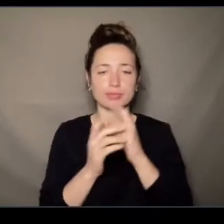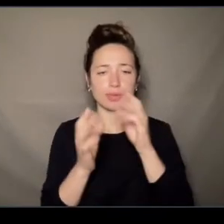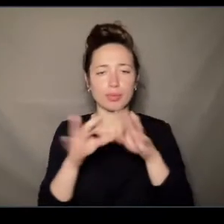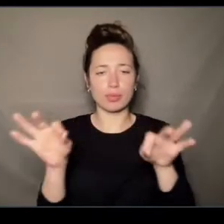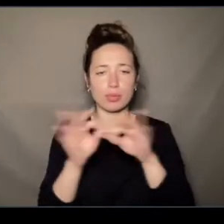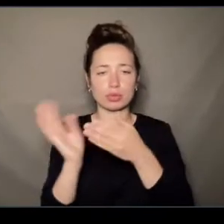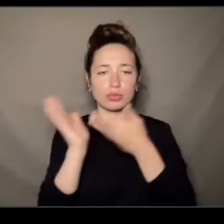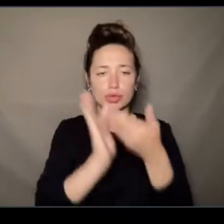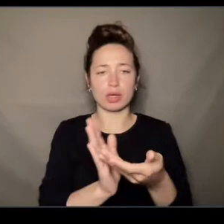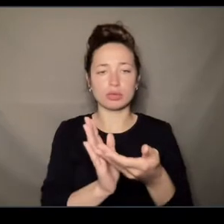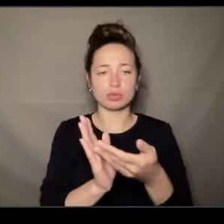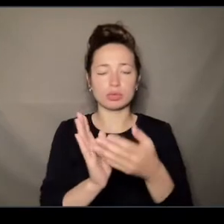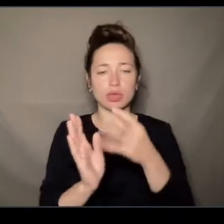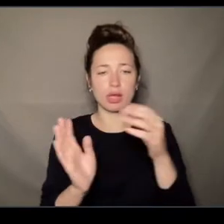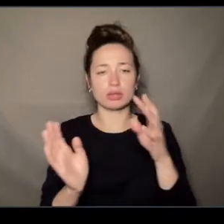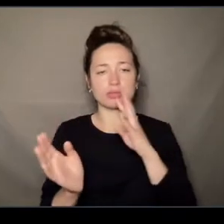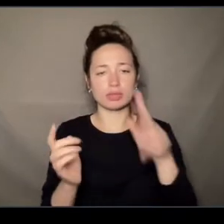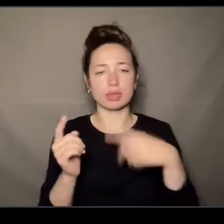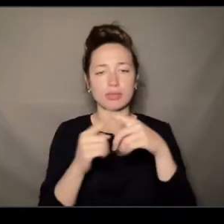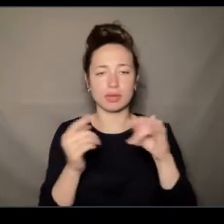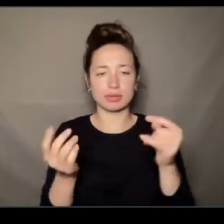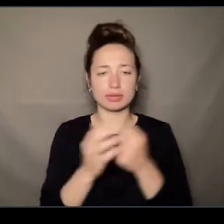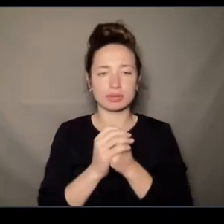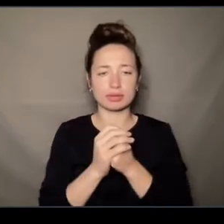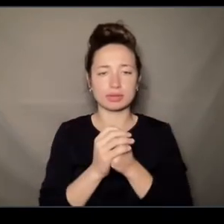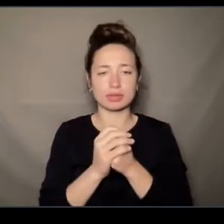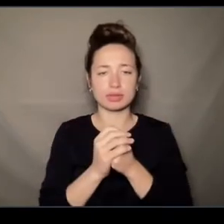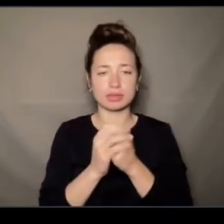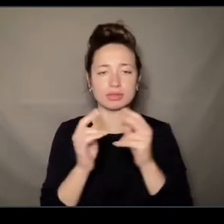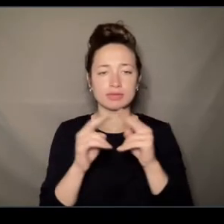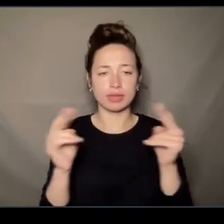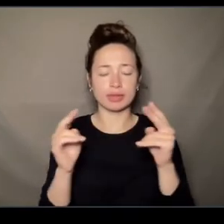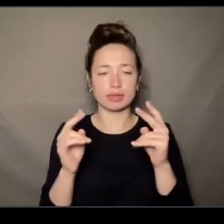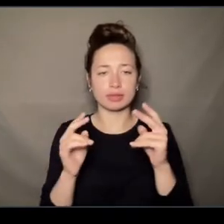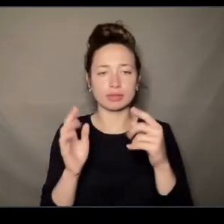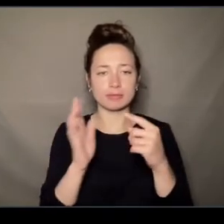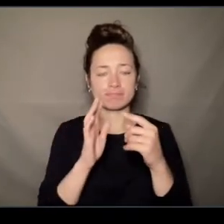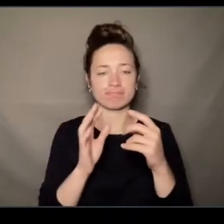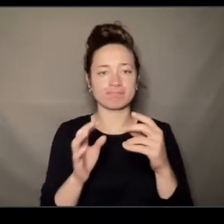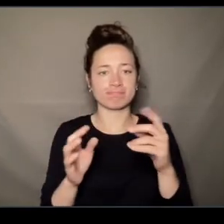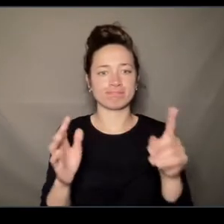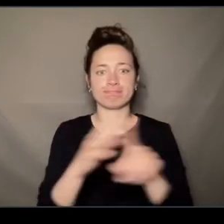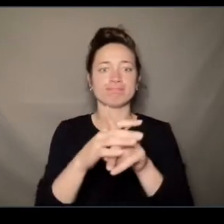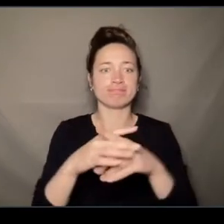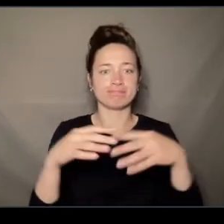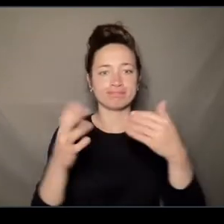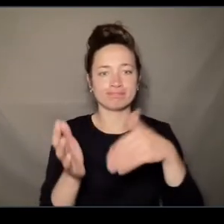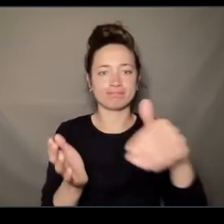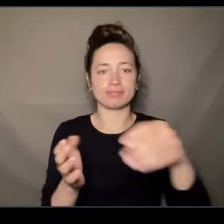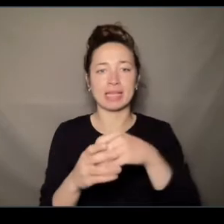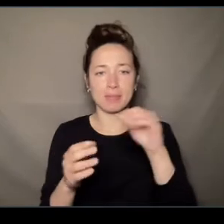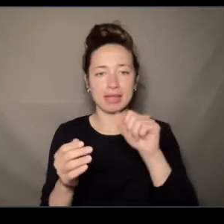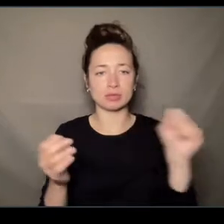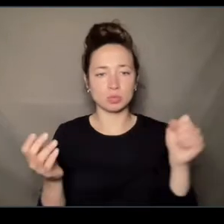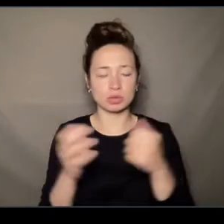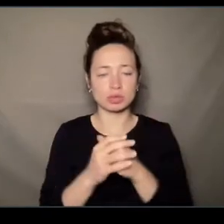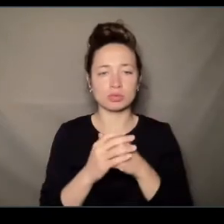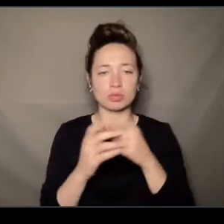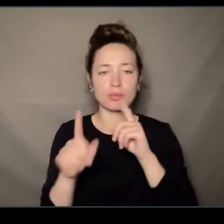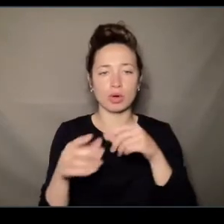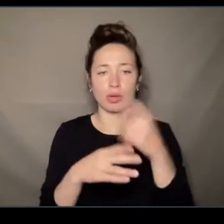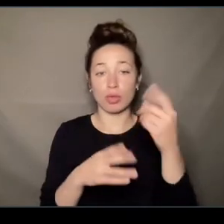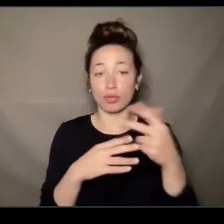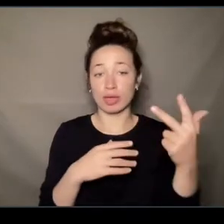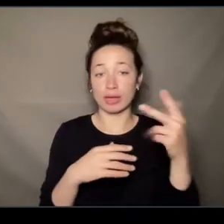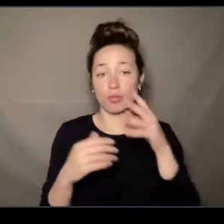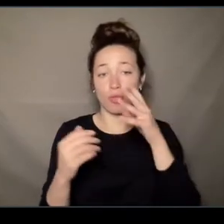so important to bring it out into the light and to speak about it. And it's very prevalent. In Massachusetts, it's reported that 1 in 3